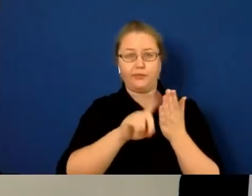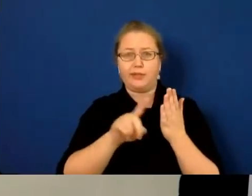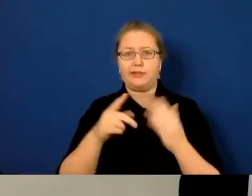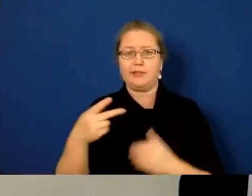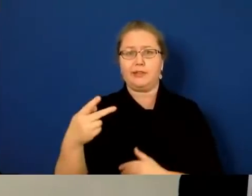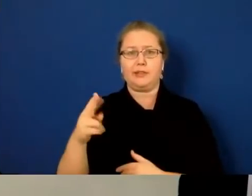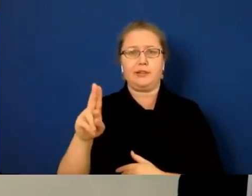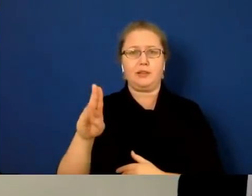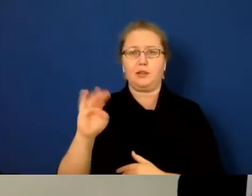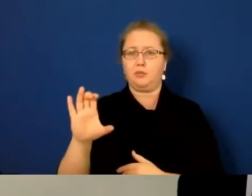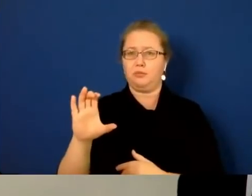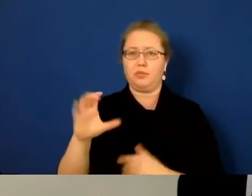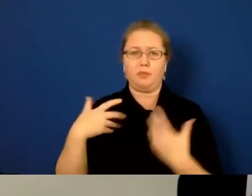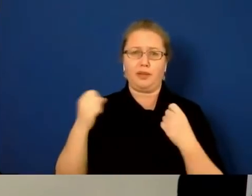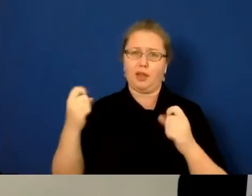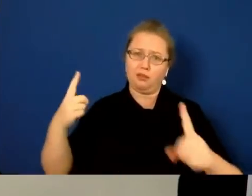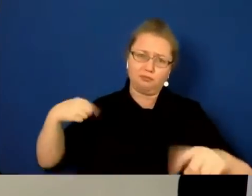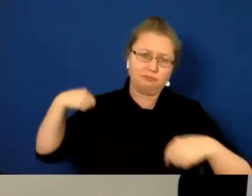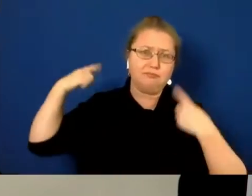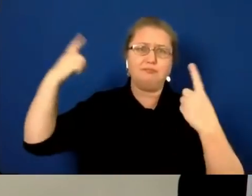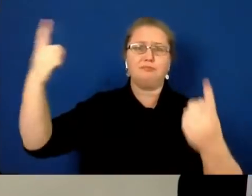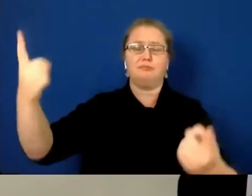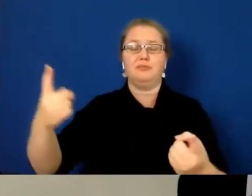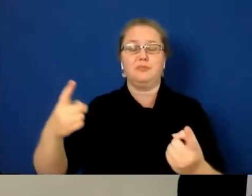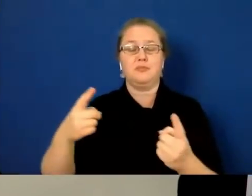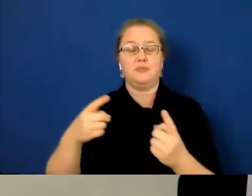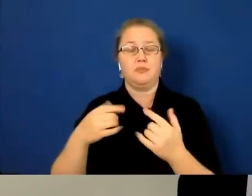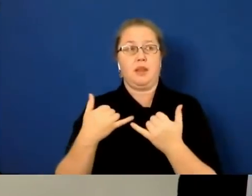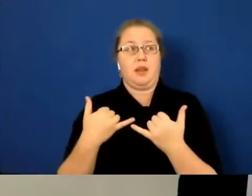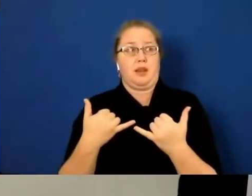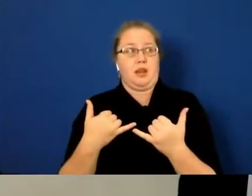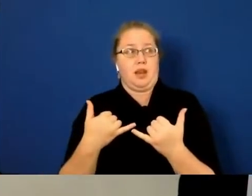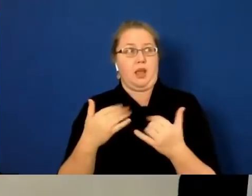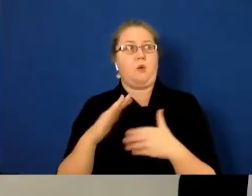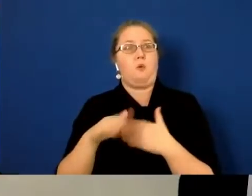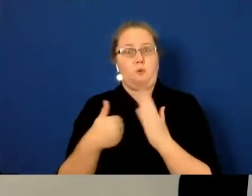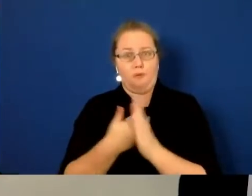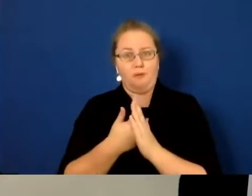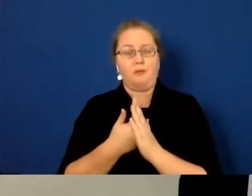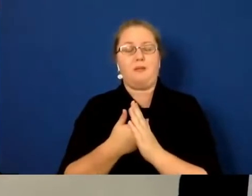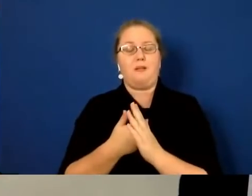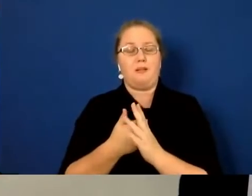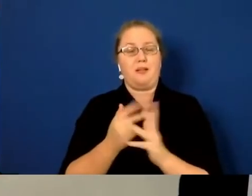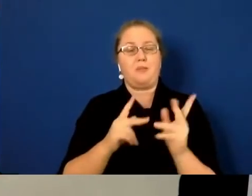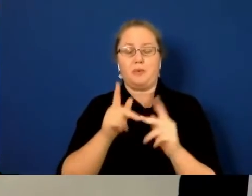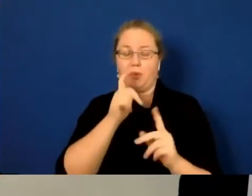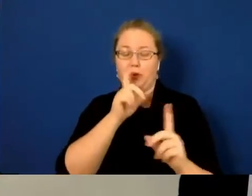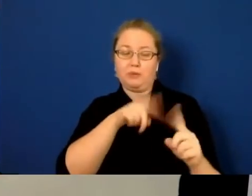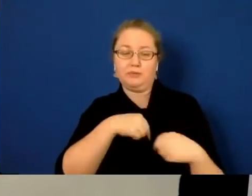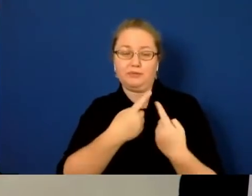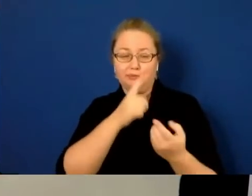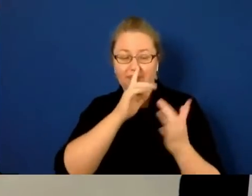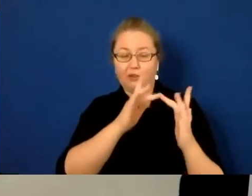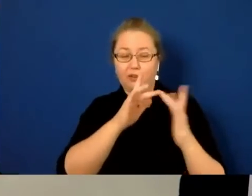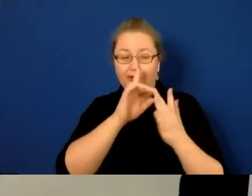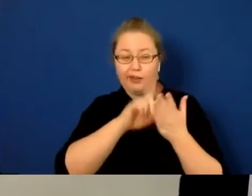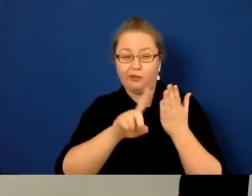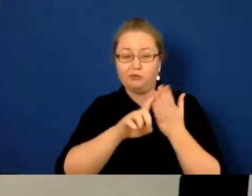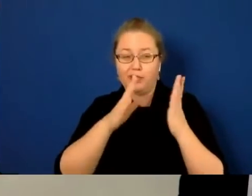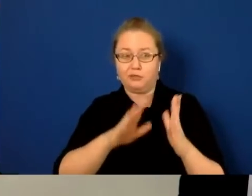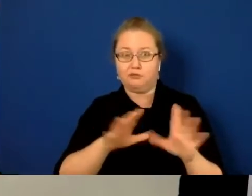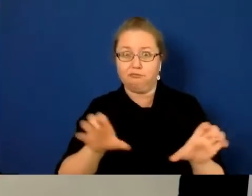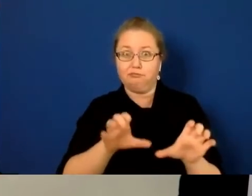people have to be involved in this? And also a clarification, you referenced filing a new public, new health order today. Is that a new one, or is that the one from a few